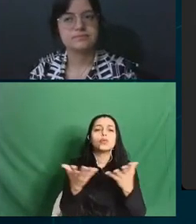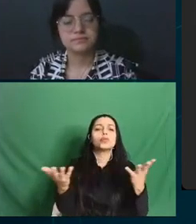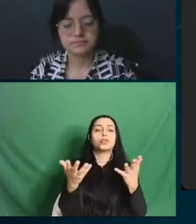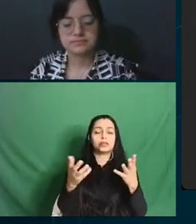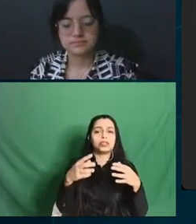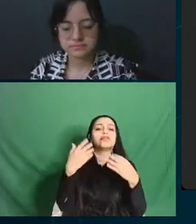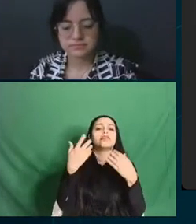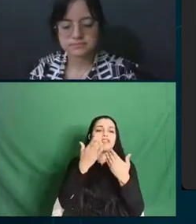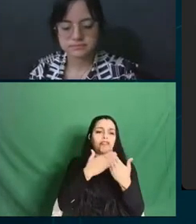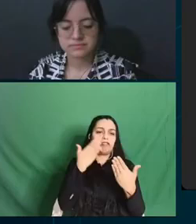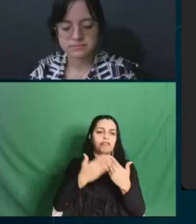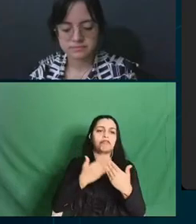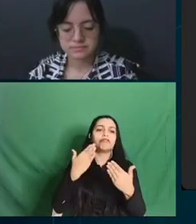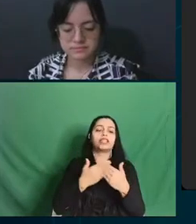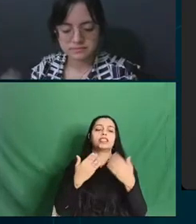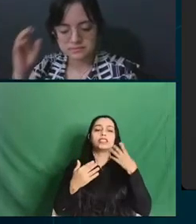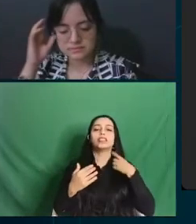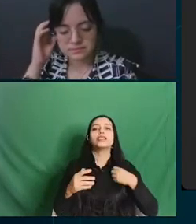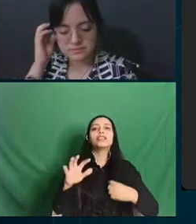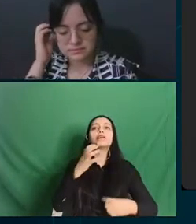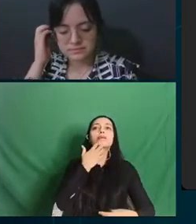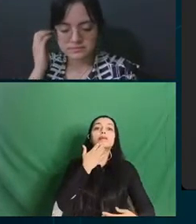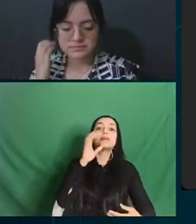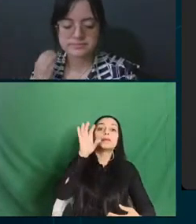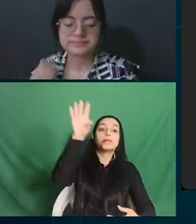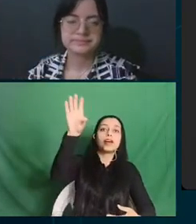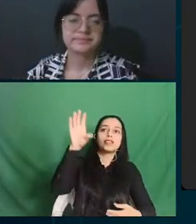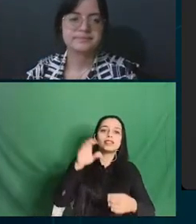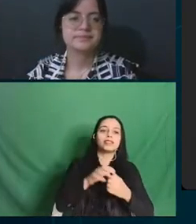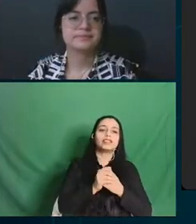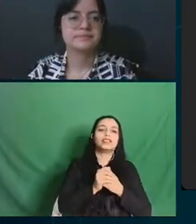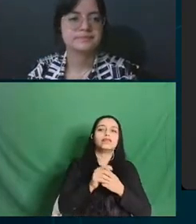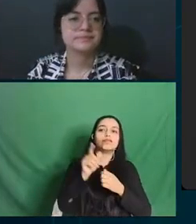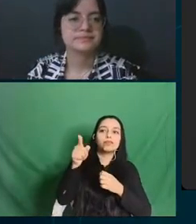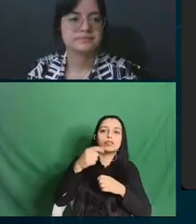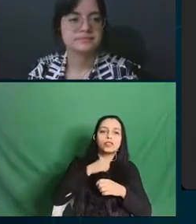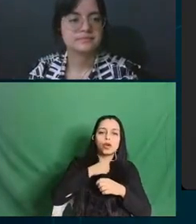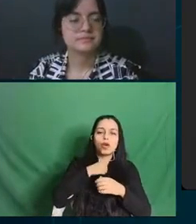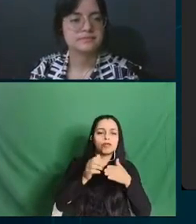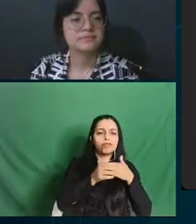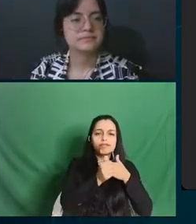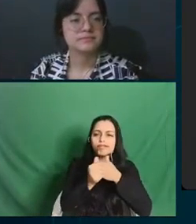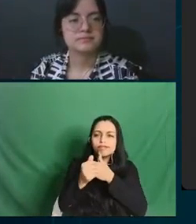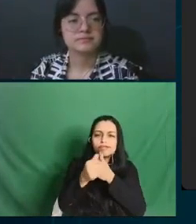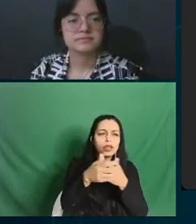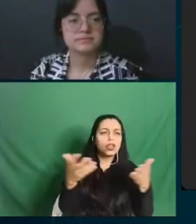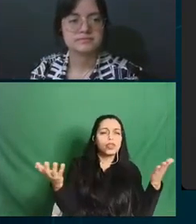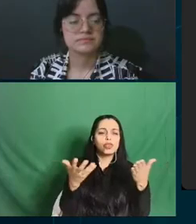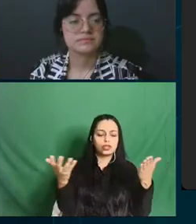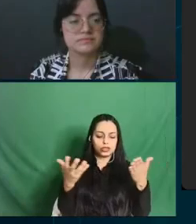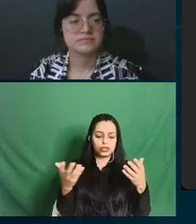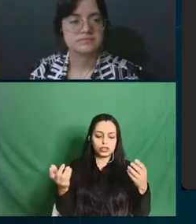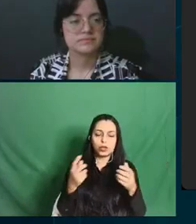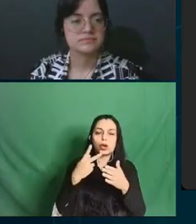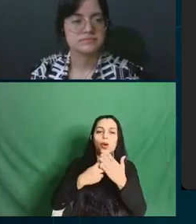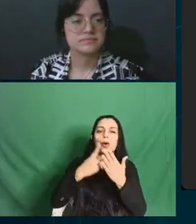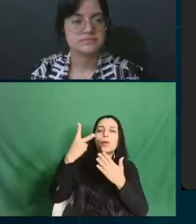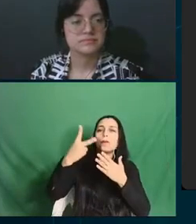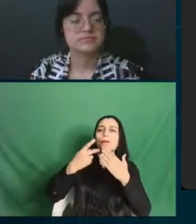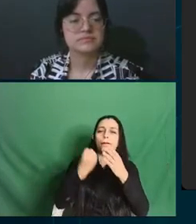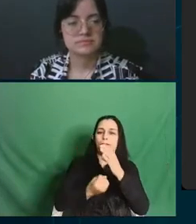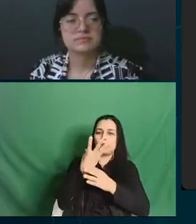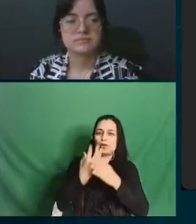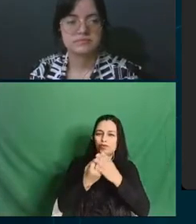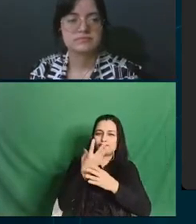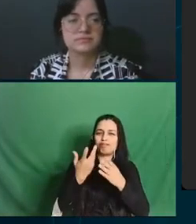back then to monitor where their goods were. But in general, supply chains have been very good.